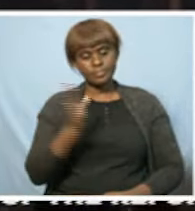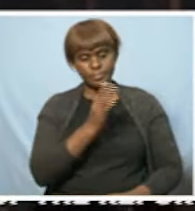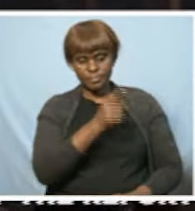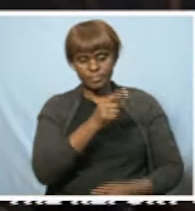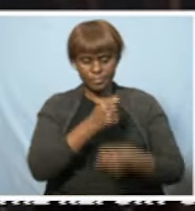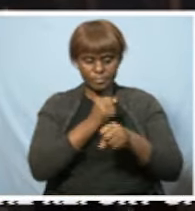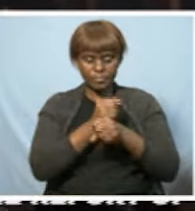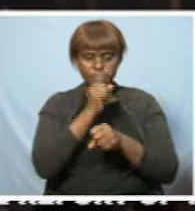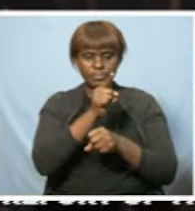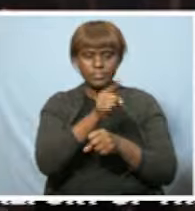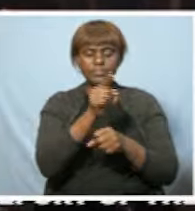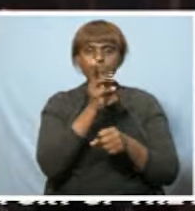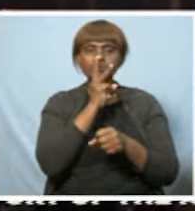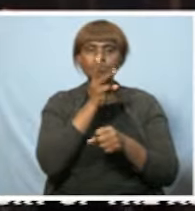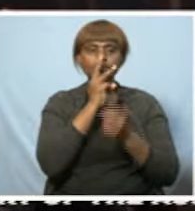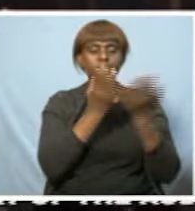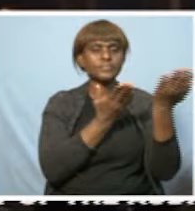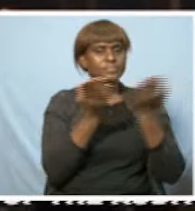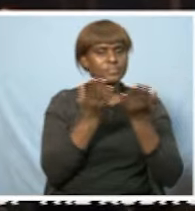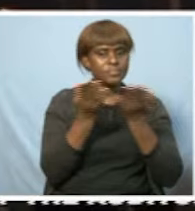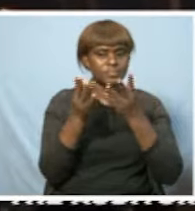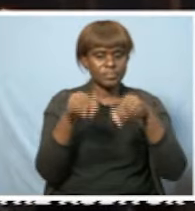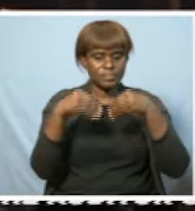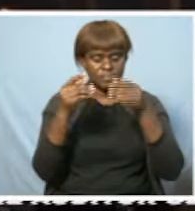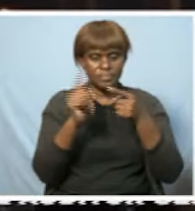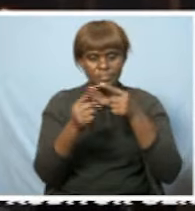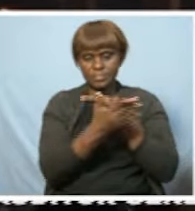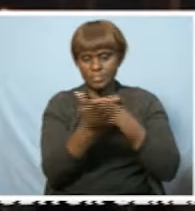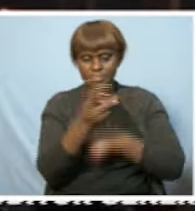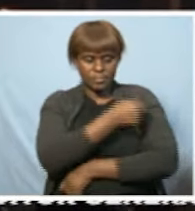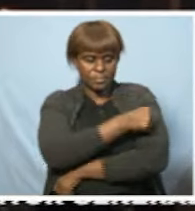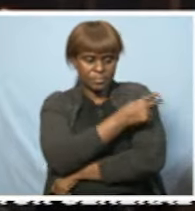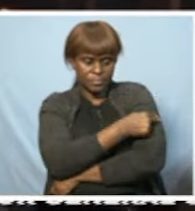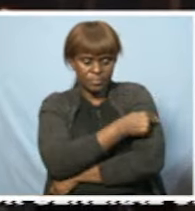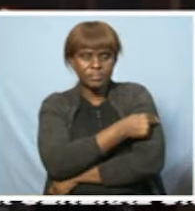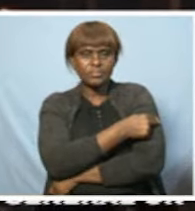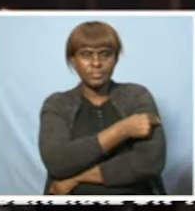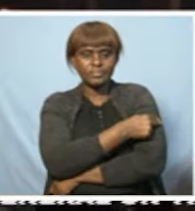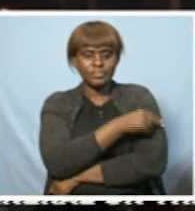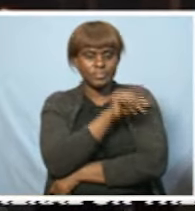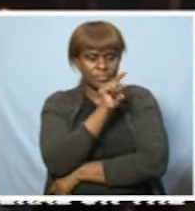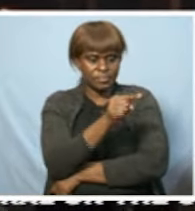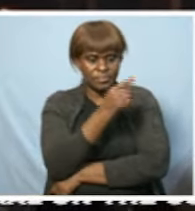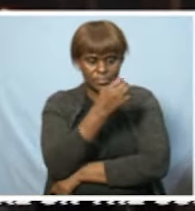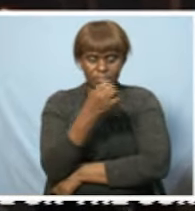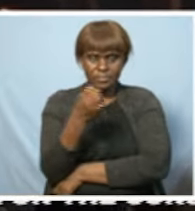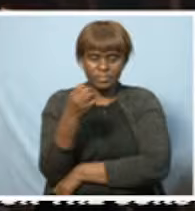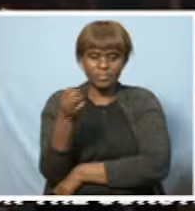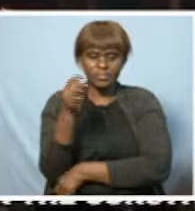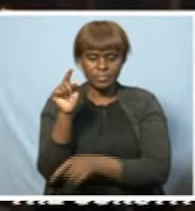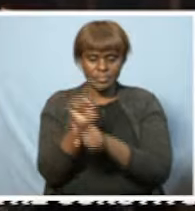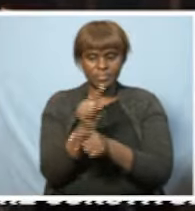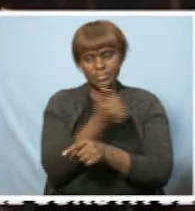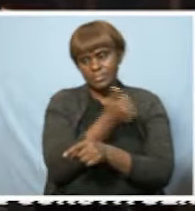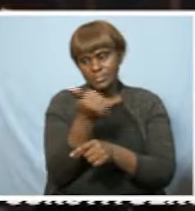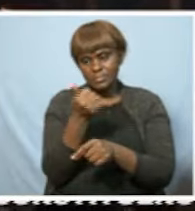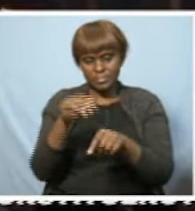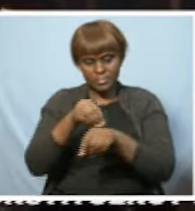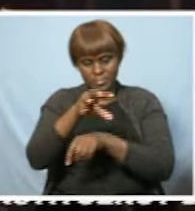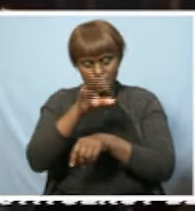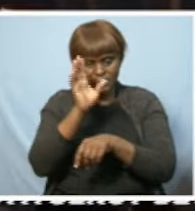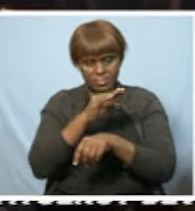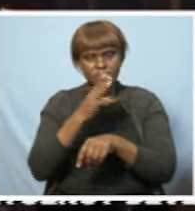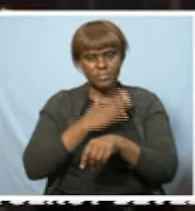the water services should be provided to the health facility ahead of the equipment. And another advice is, I